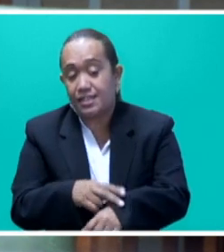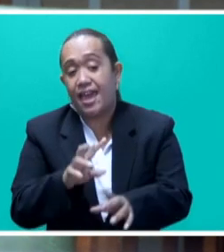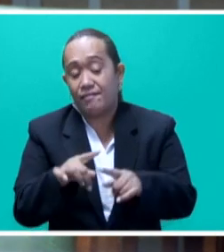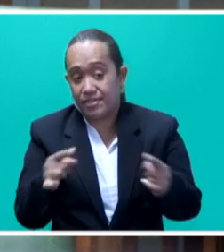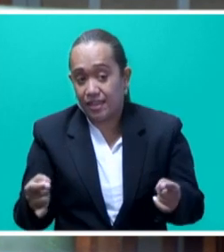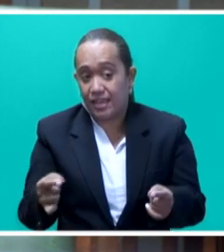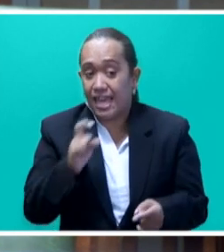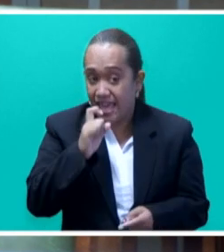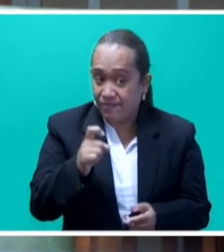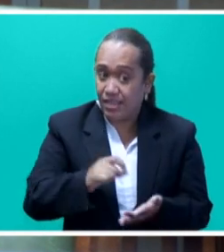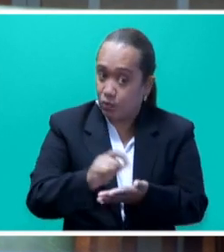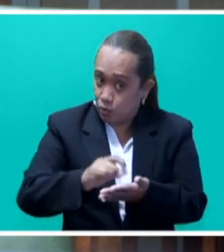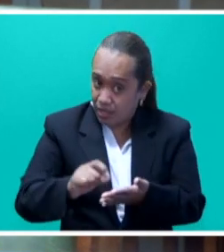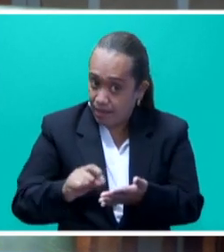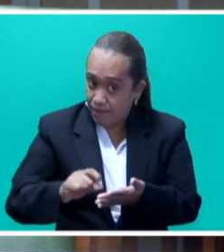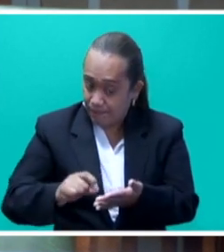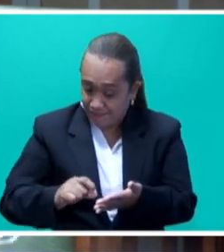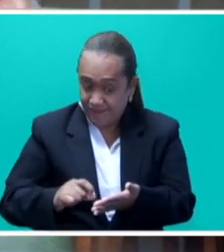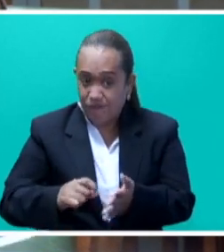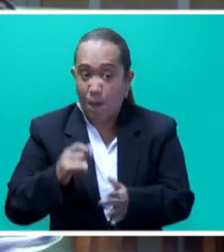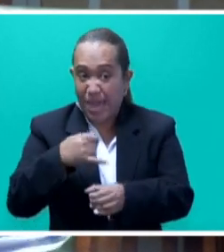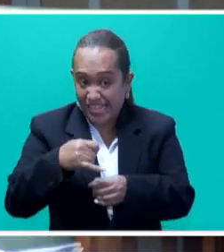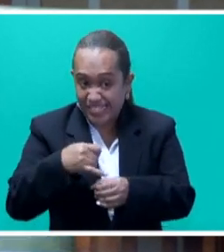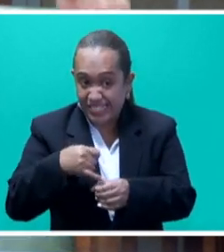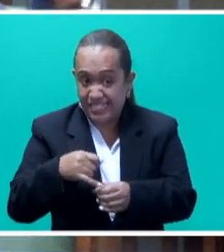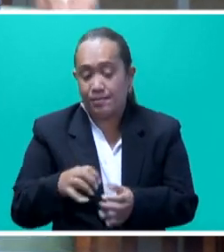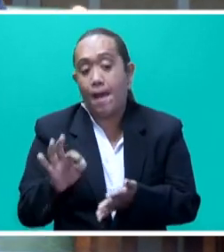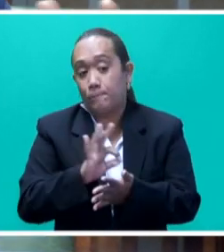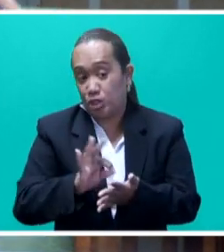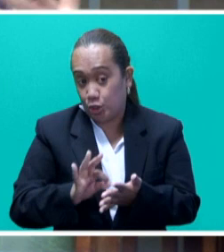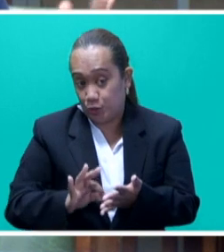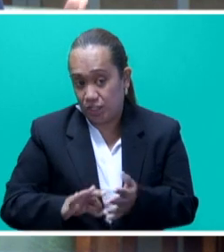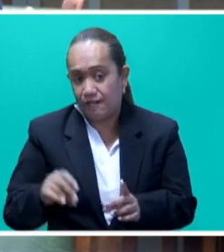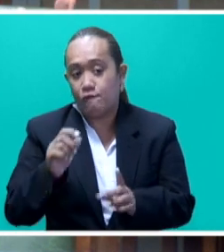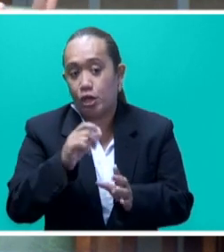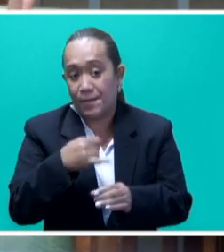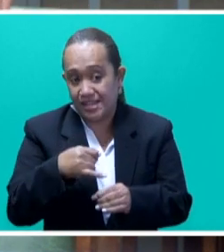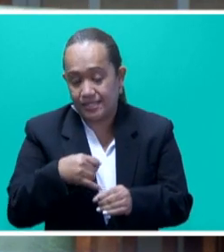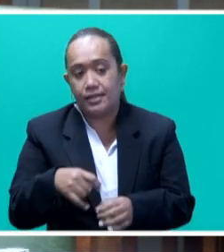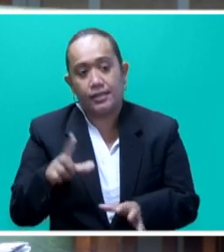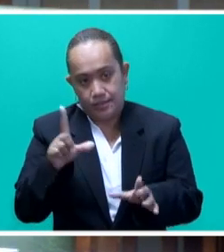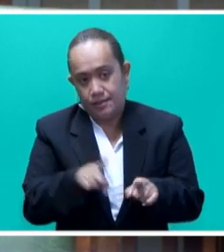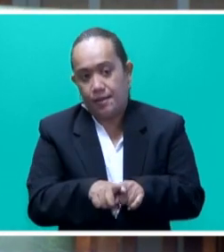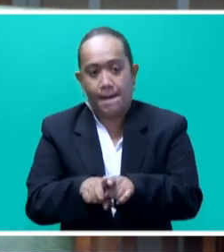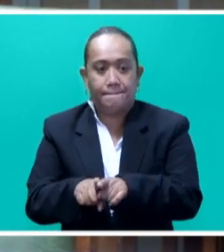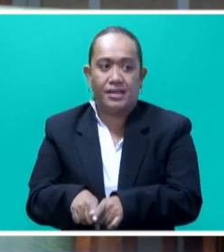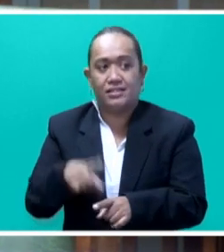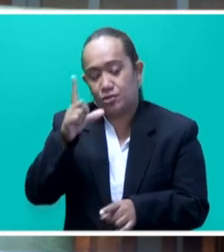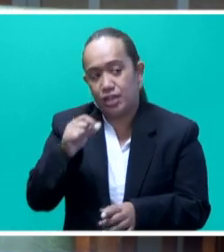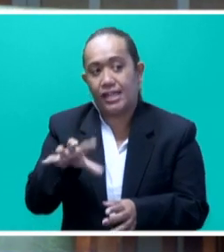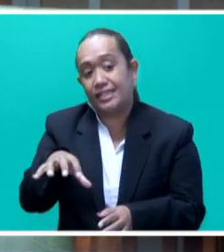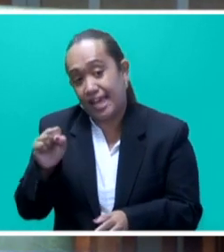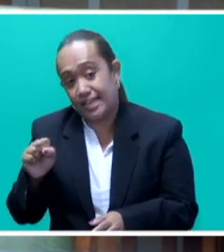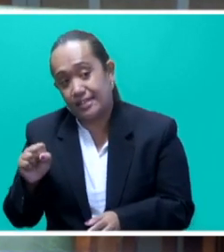example, if they prescribe antibiotics, they prescribe it, they stamp it, they've been given a particular stamp, and then they can take it,